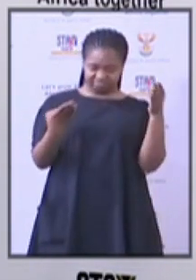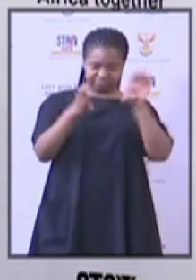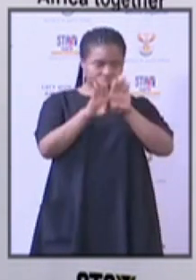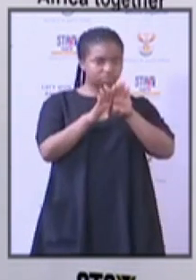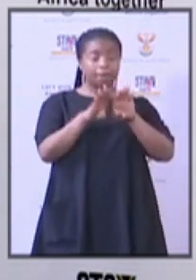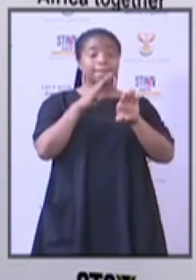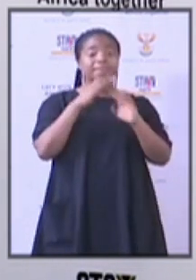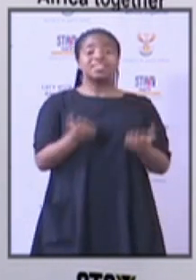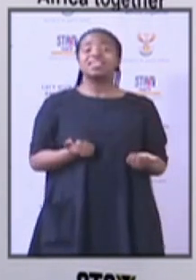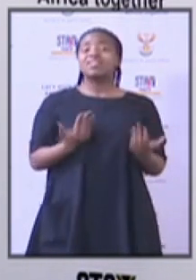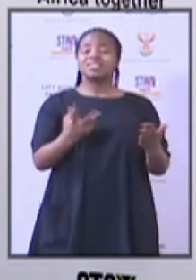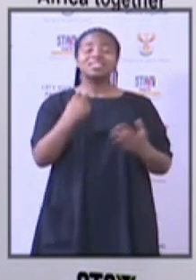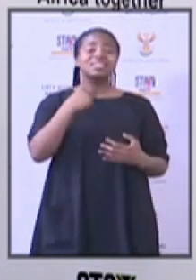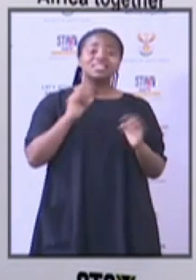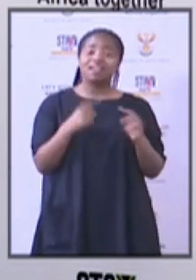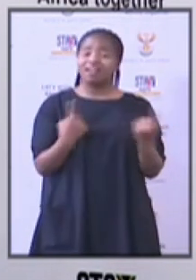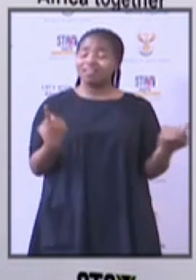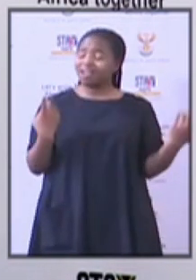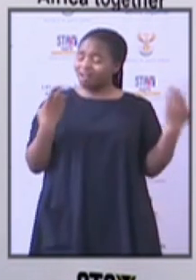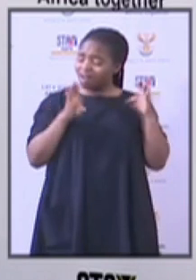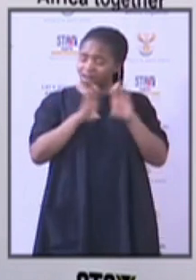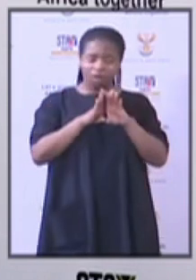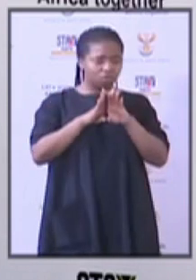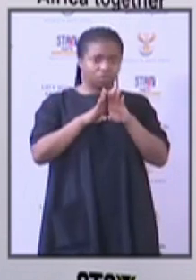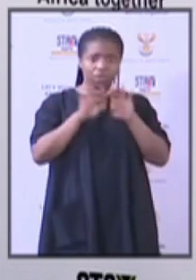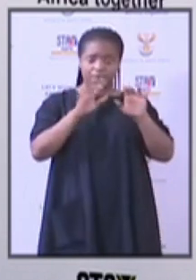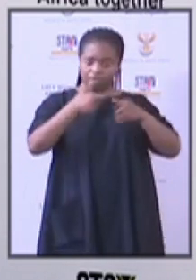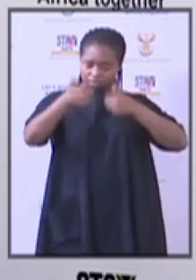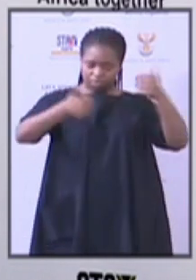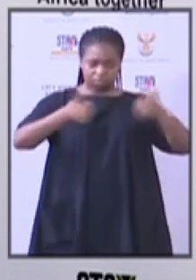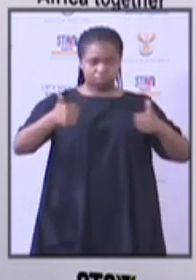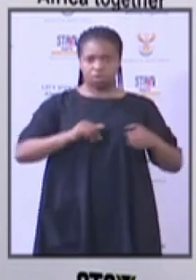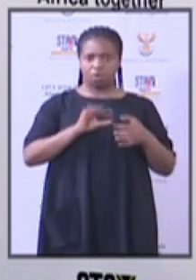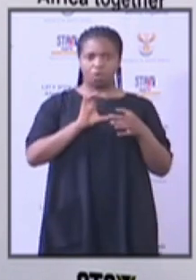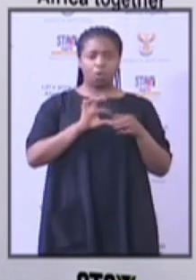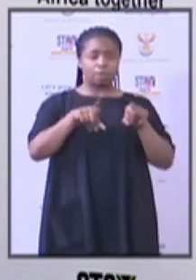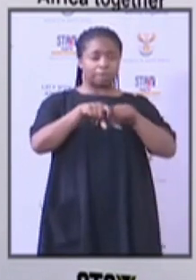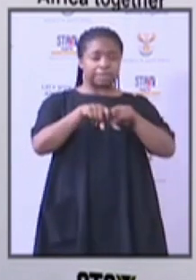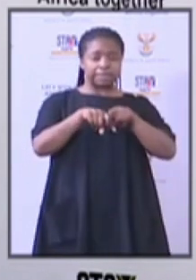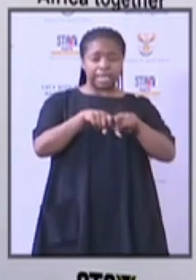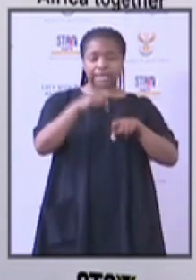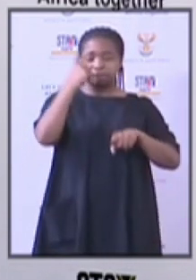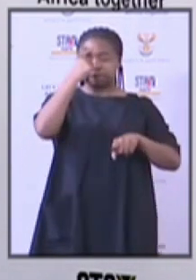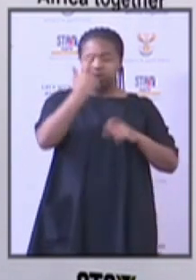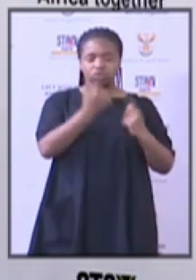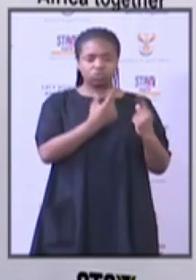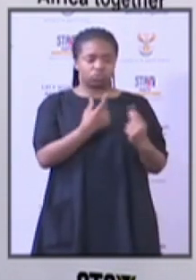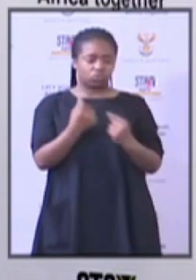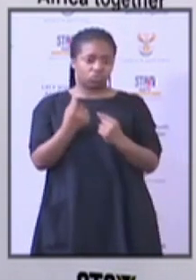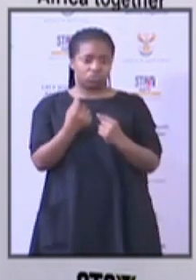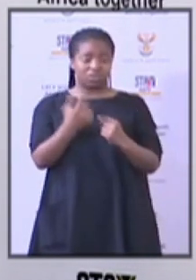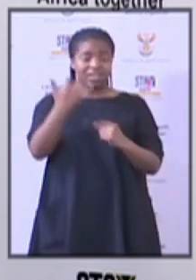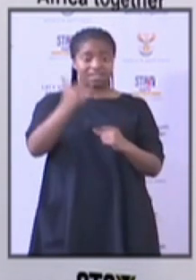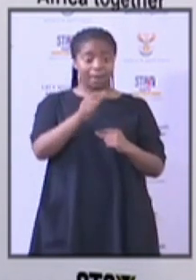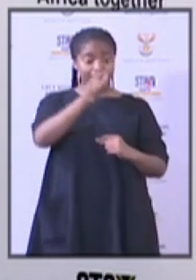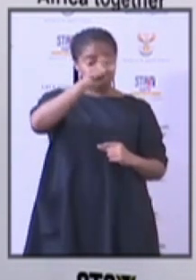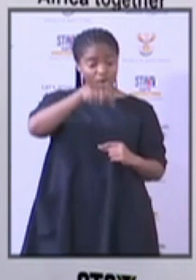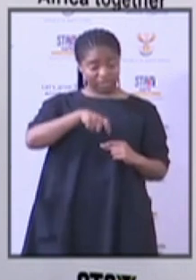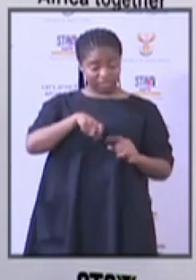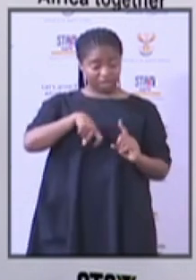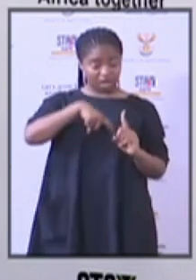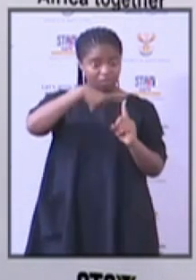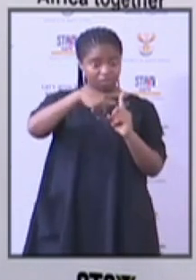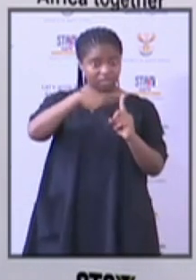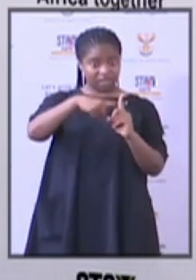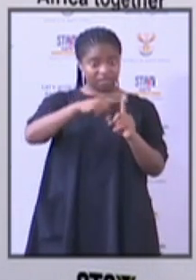any services. We had to close them, send everybody home, sanitize them, test them. So when a person in a Home Affairs tests